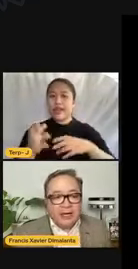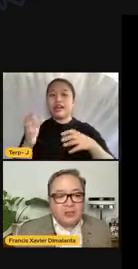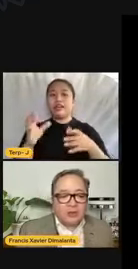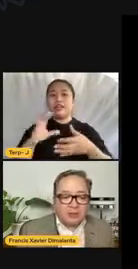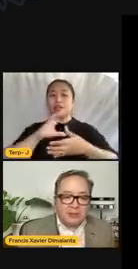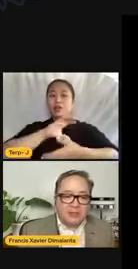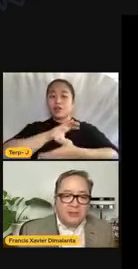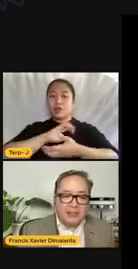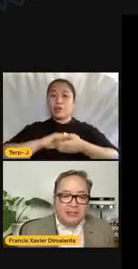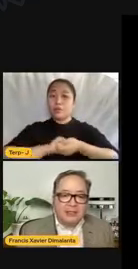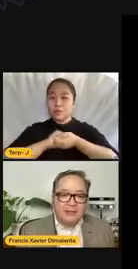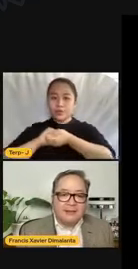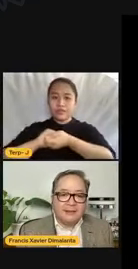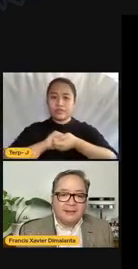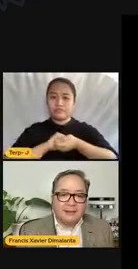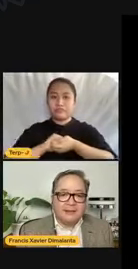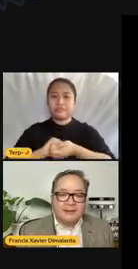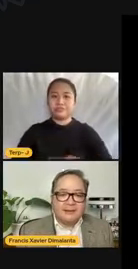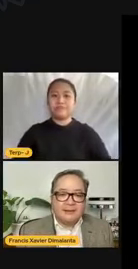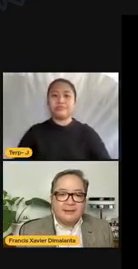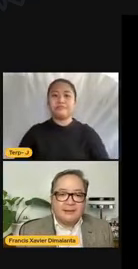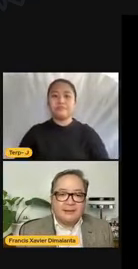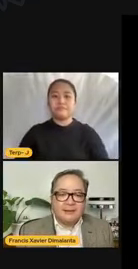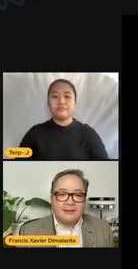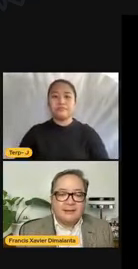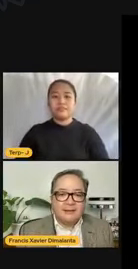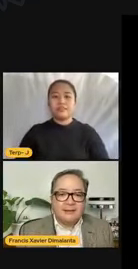of intellectual disability.